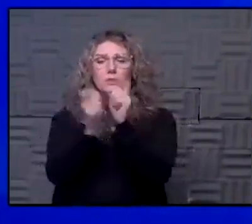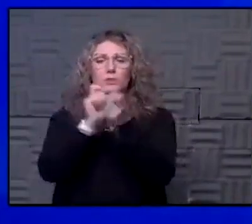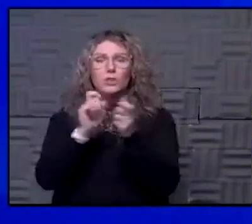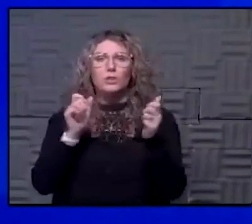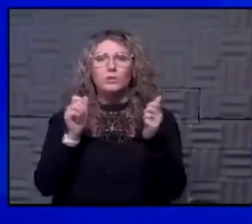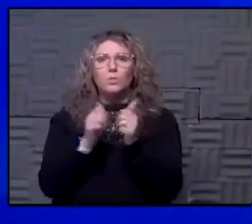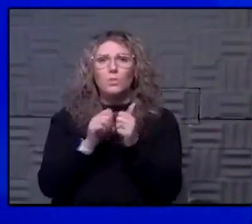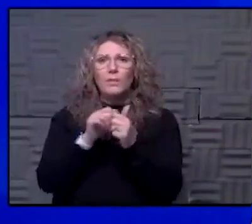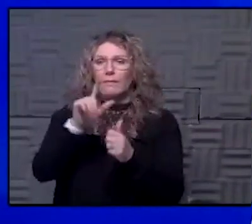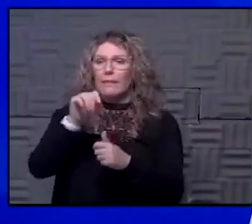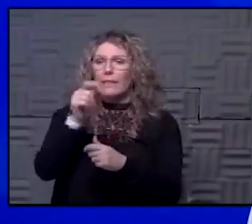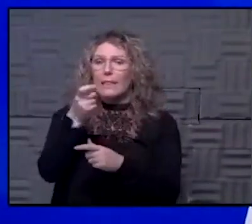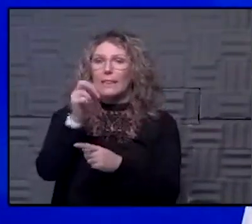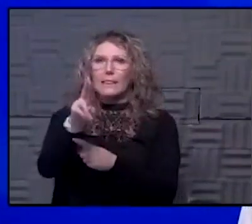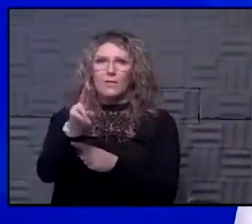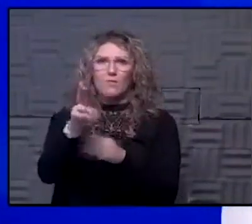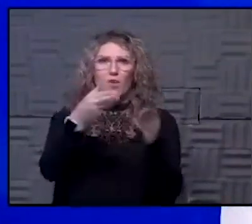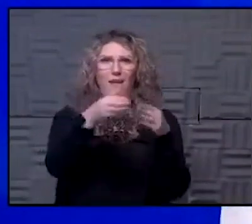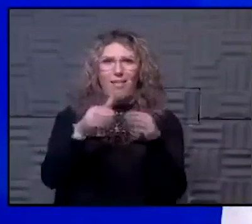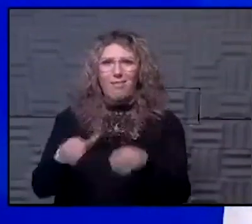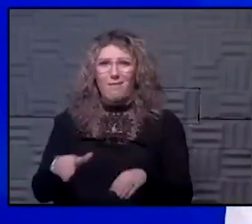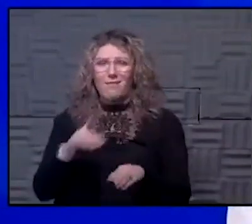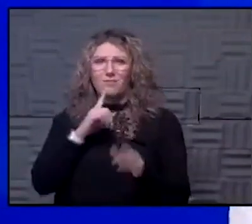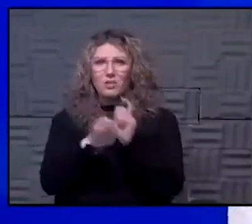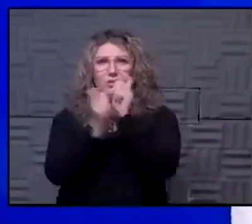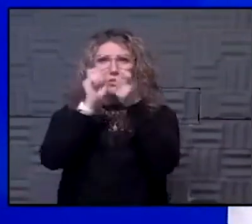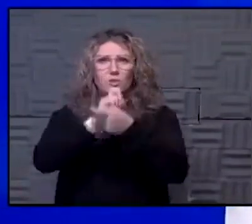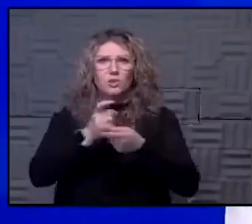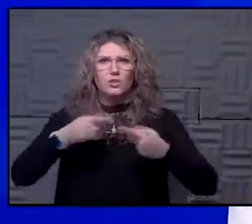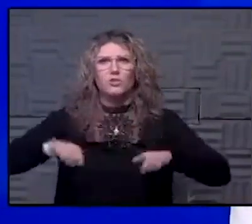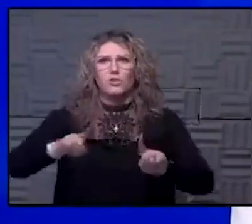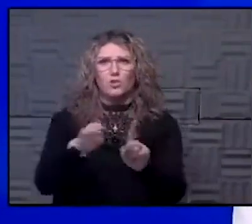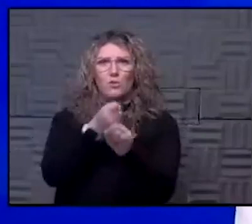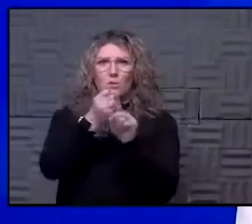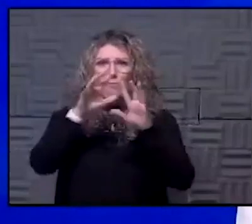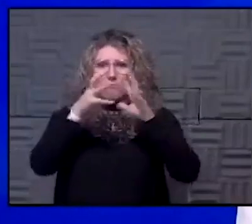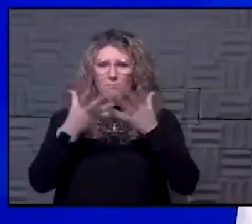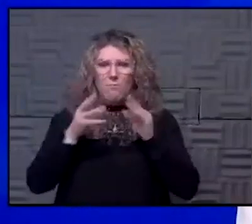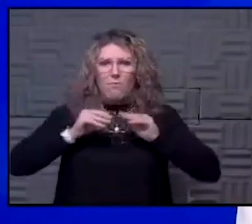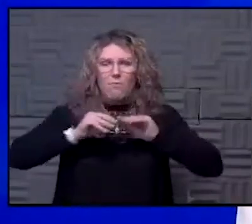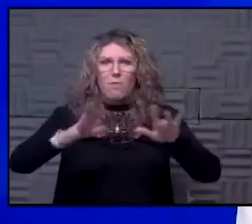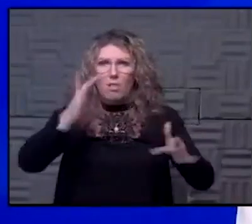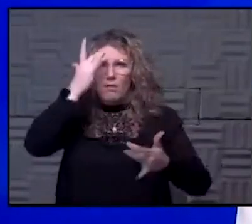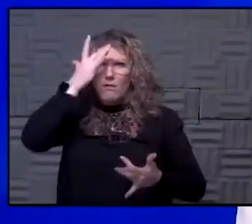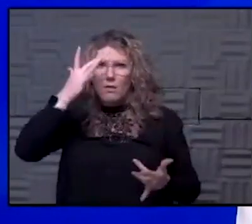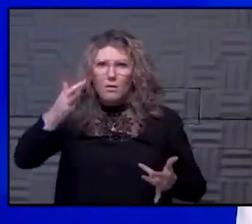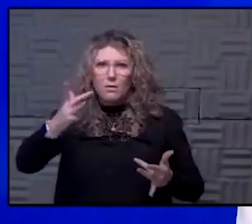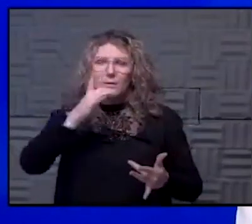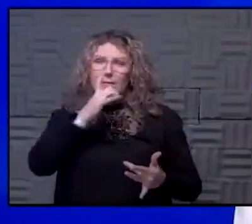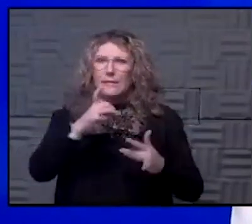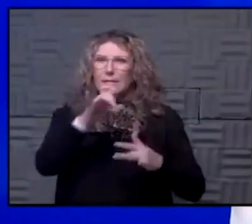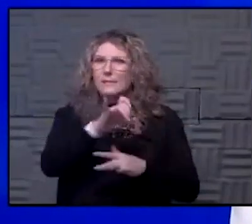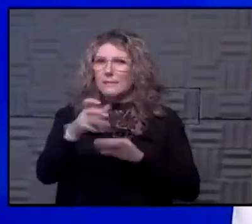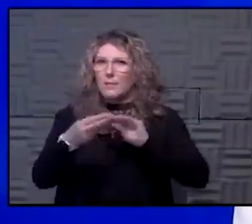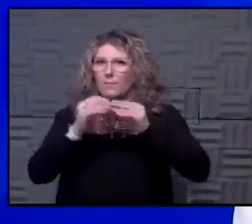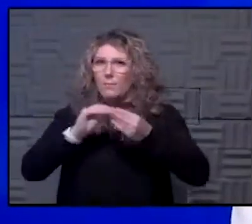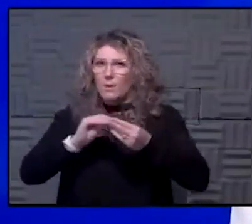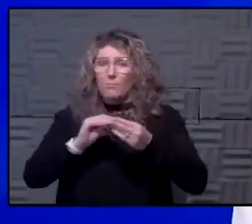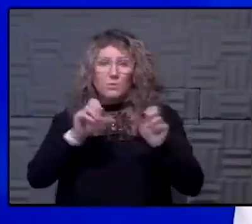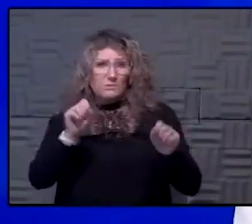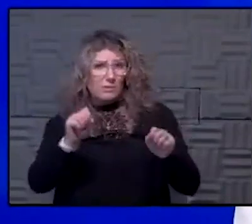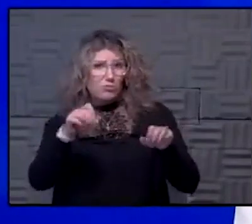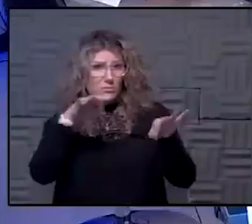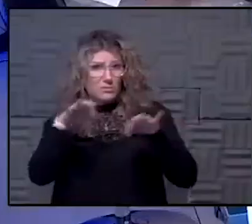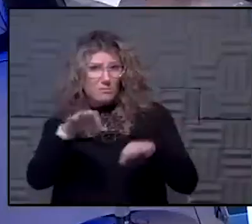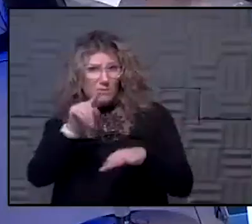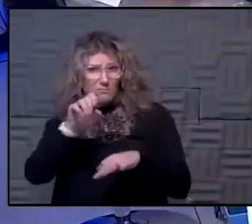liver allocation, because I know that's changed right around the time of the pandemic, and we don't get numbers like we used to get. So talk to us a little bit about